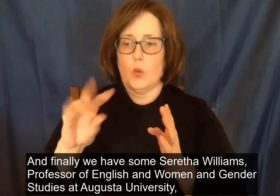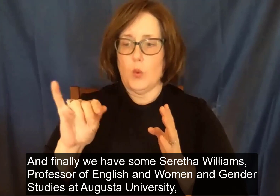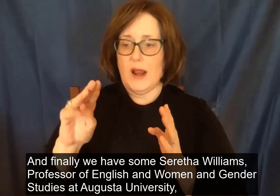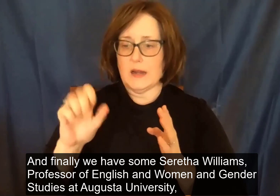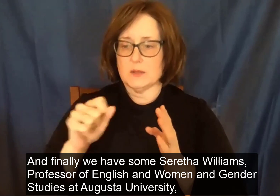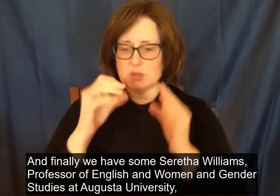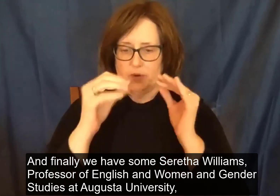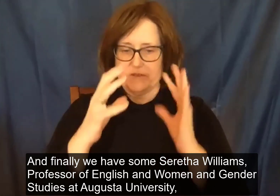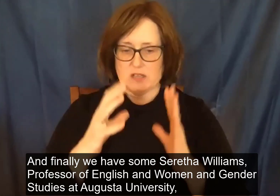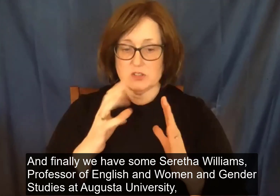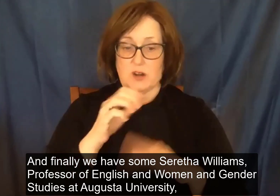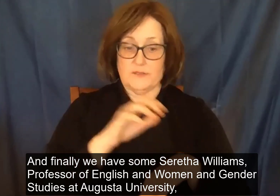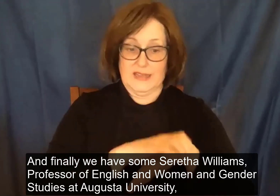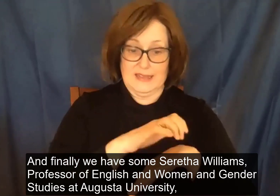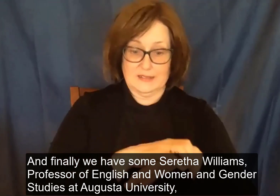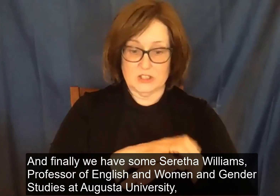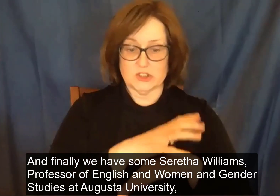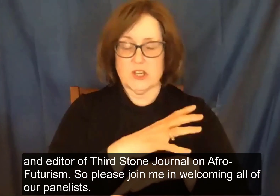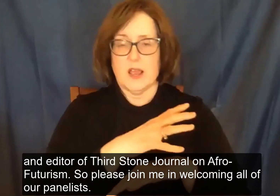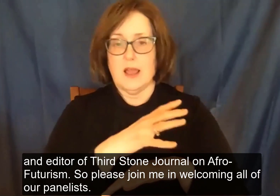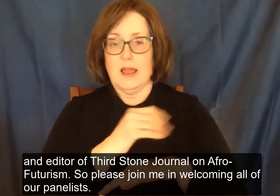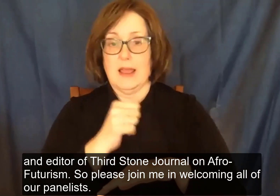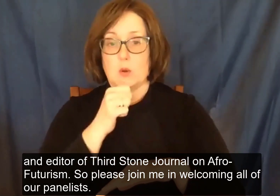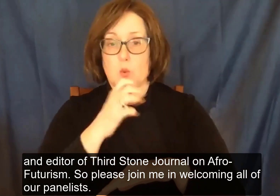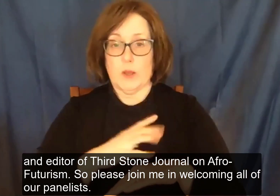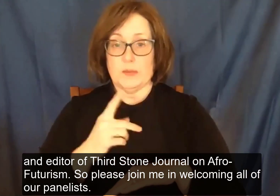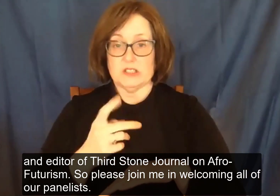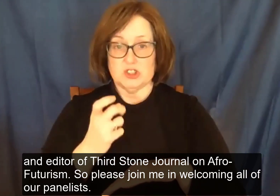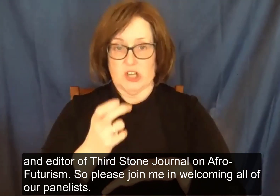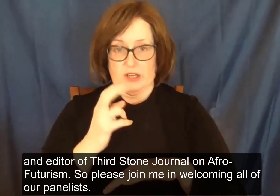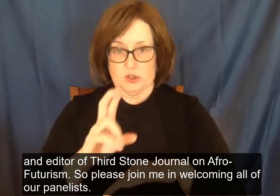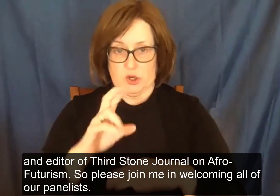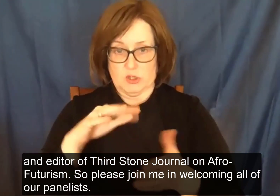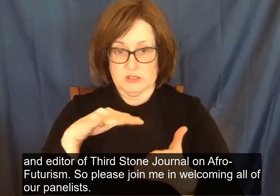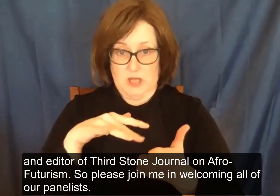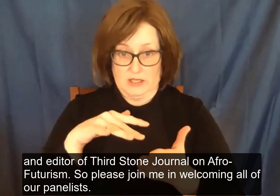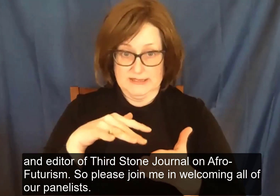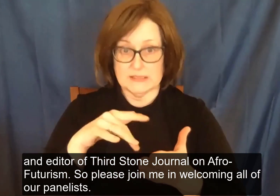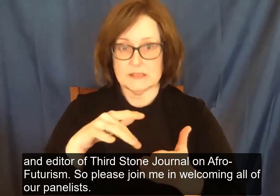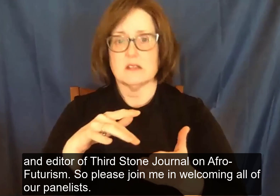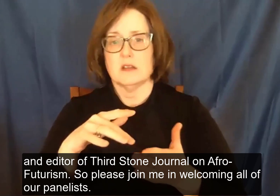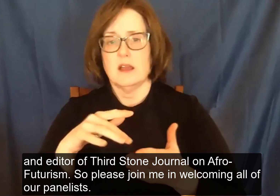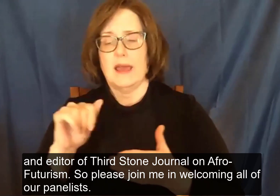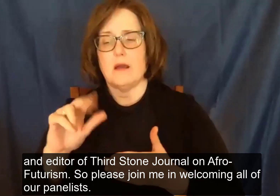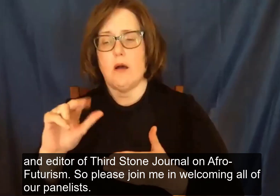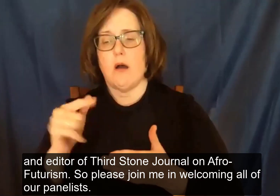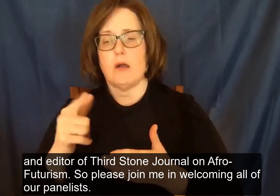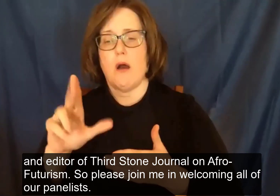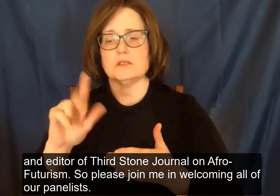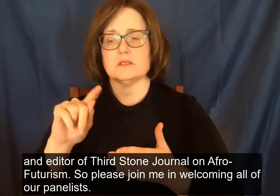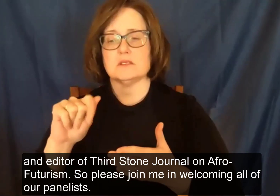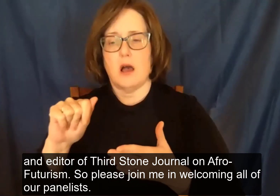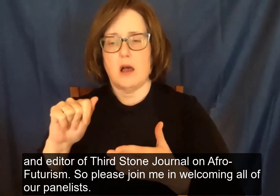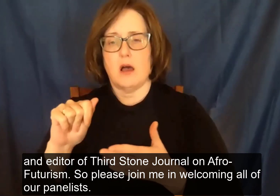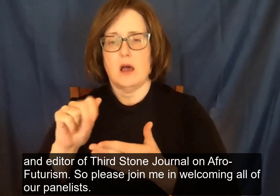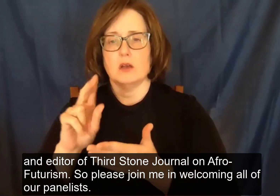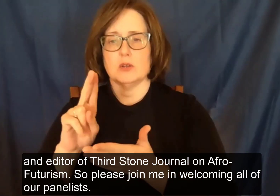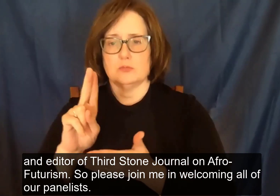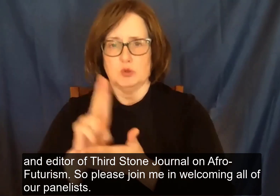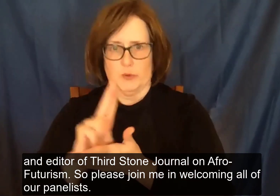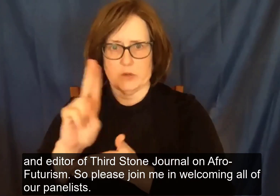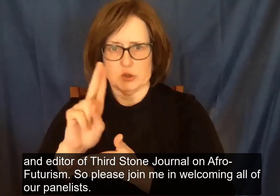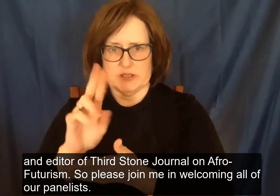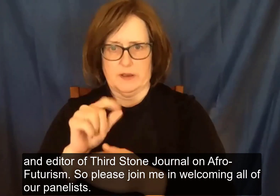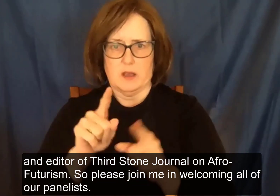Gender Studies at Augusta University, and editor of Third Stone Journal on Afro-Futurism.